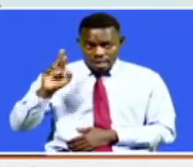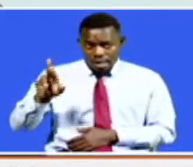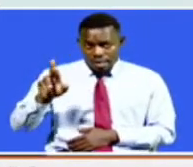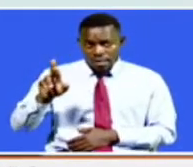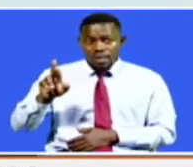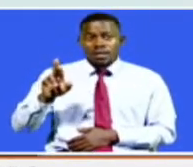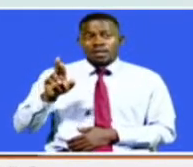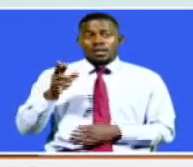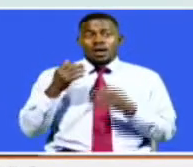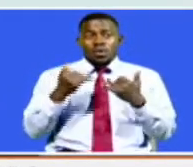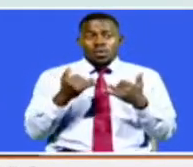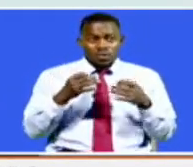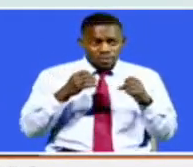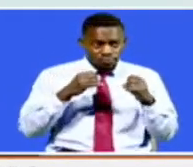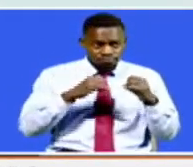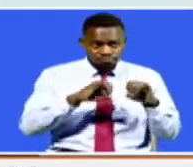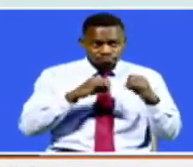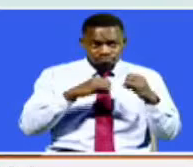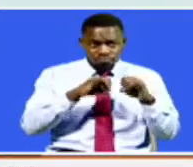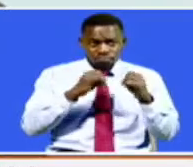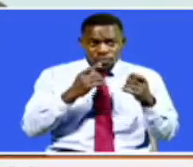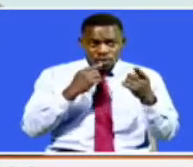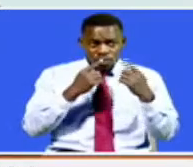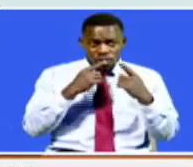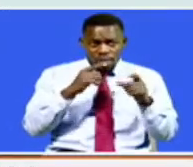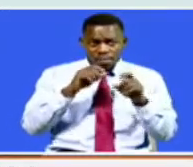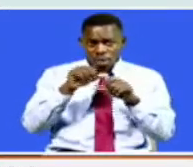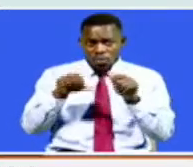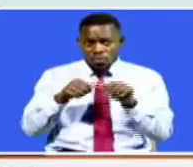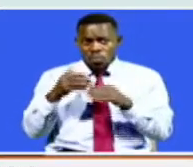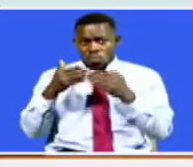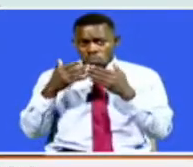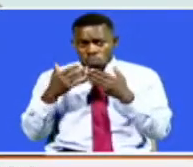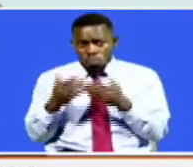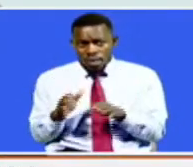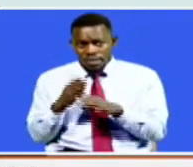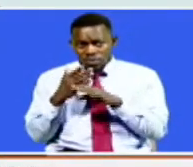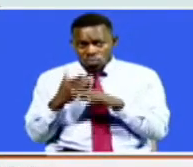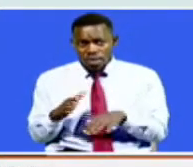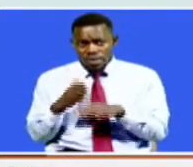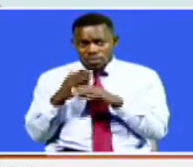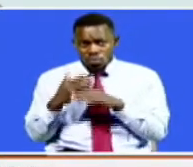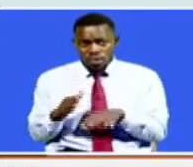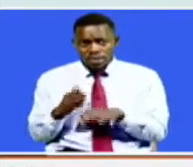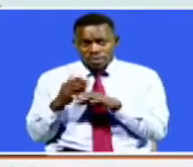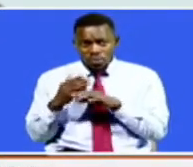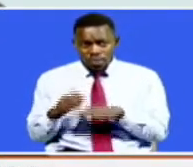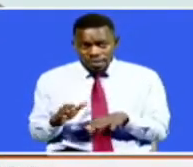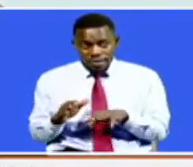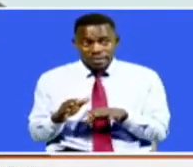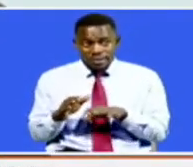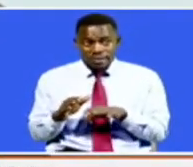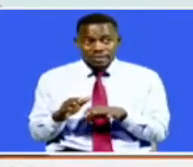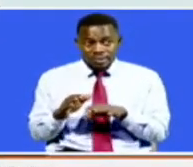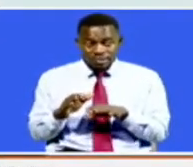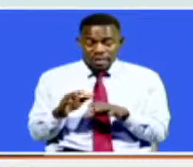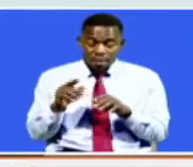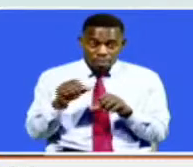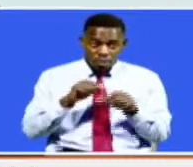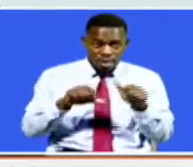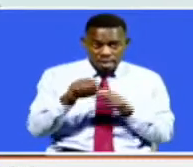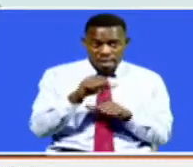to address the risks and the uncertainty that has been introduced in the